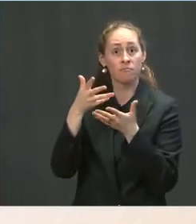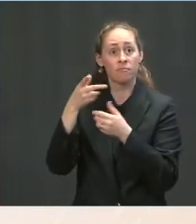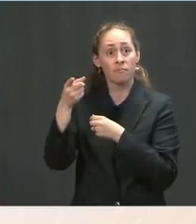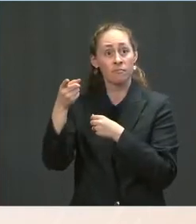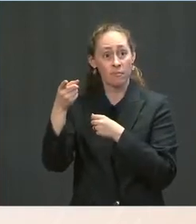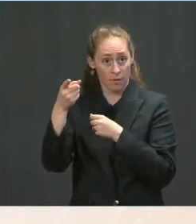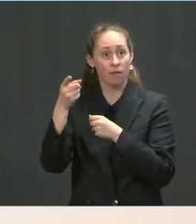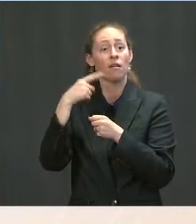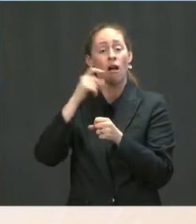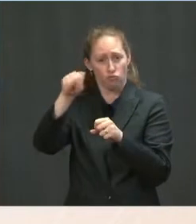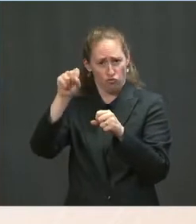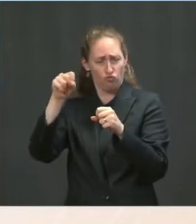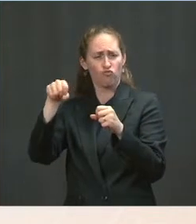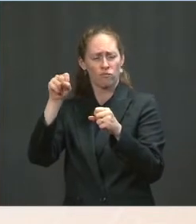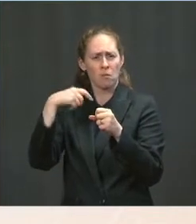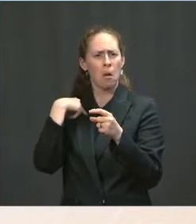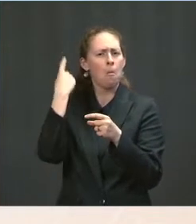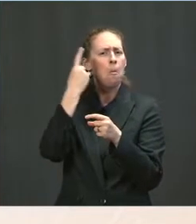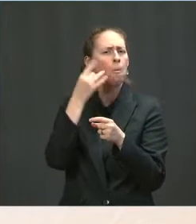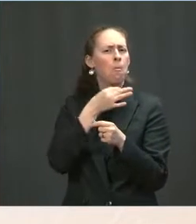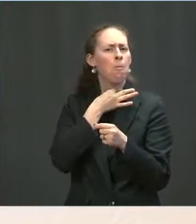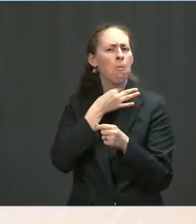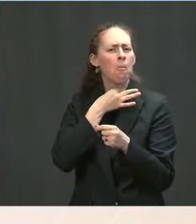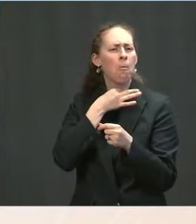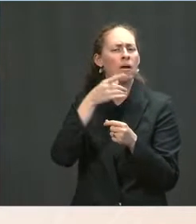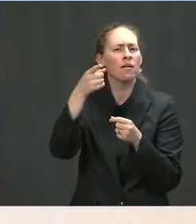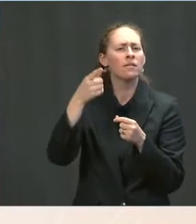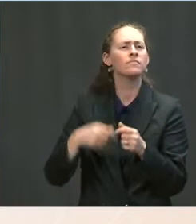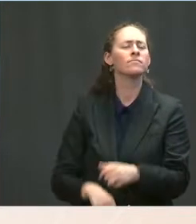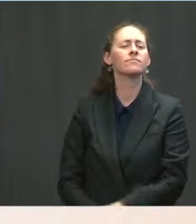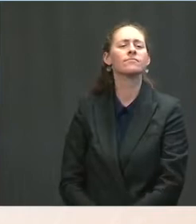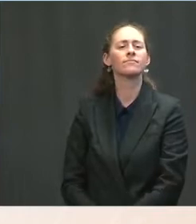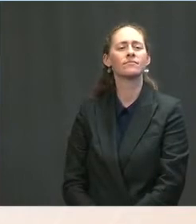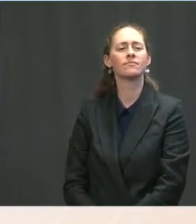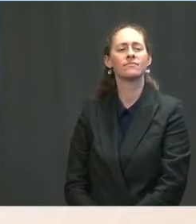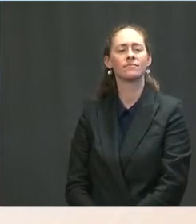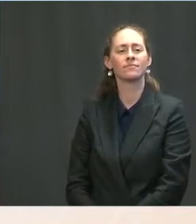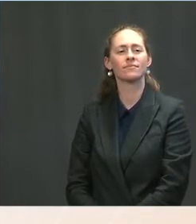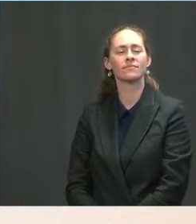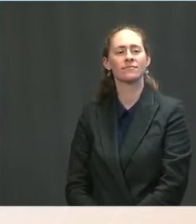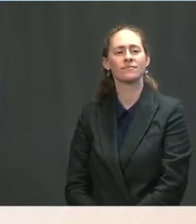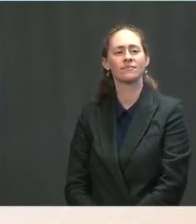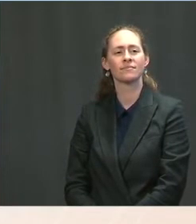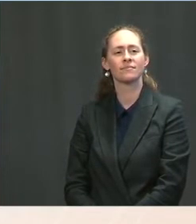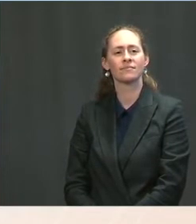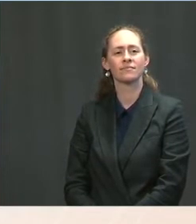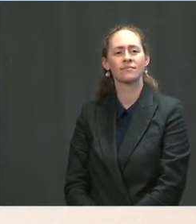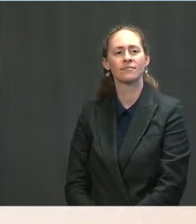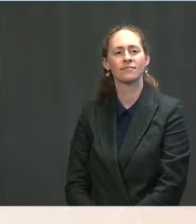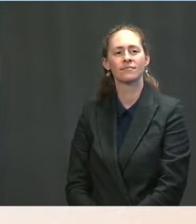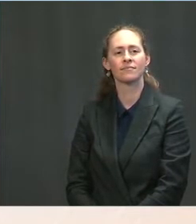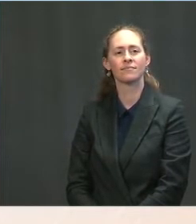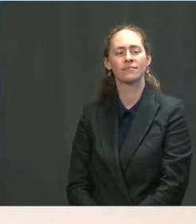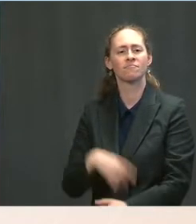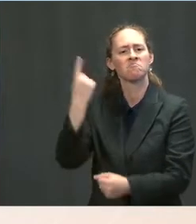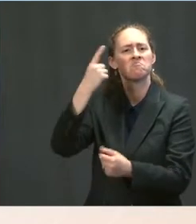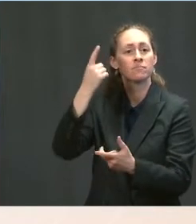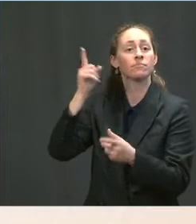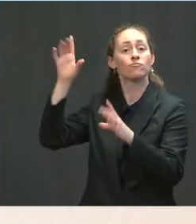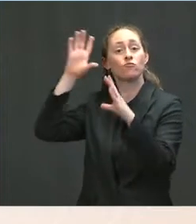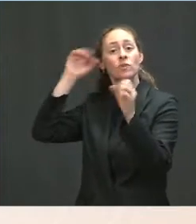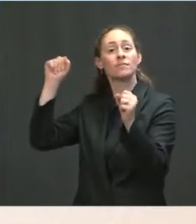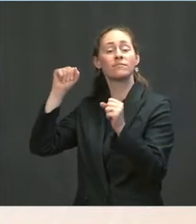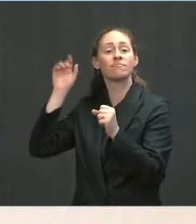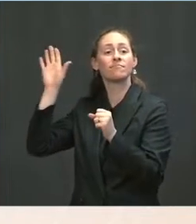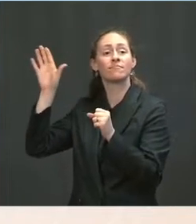course, but they say they see no difference between the policy of President Biden towards Cuba and the policy of